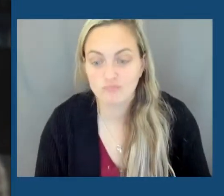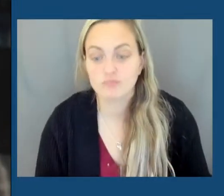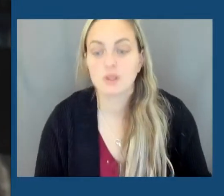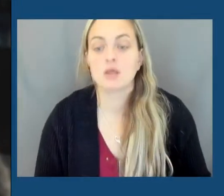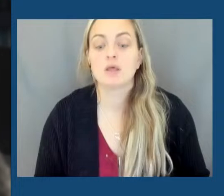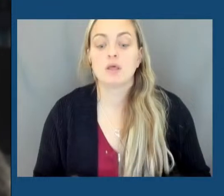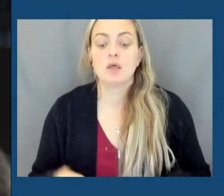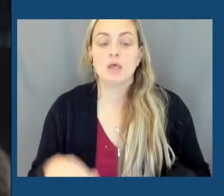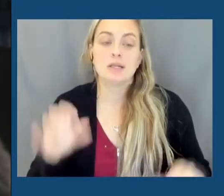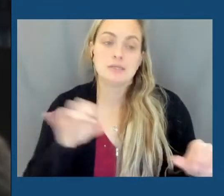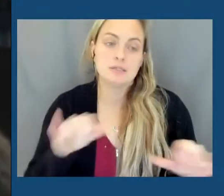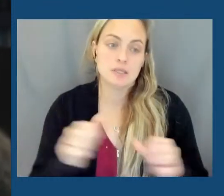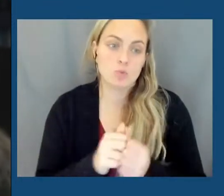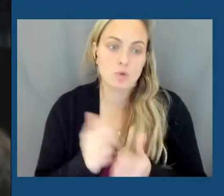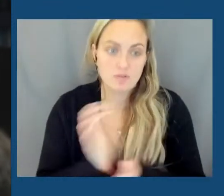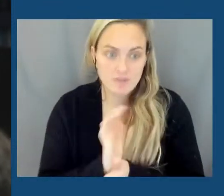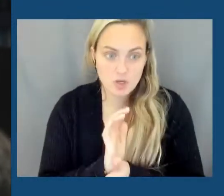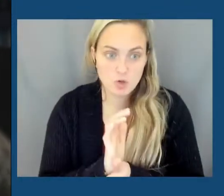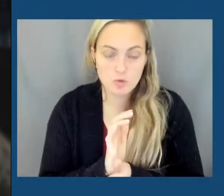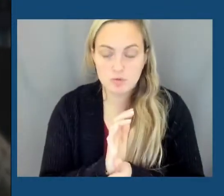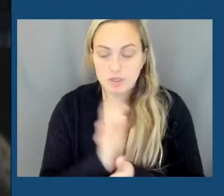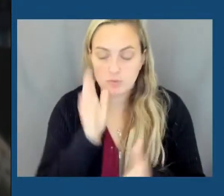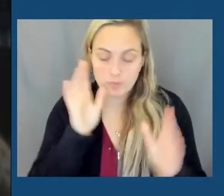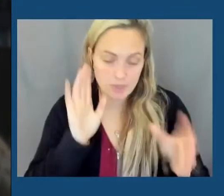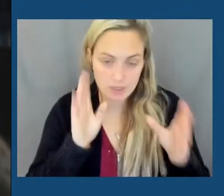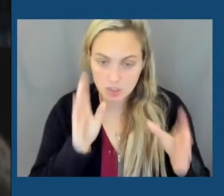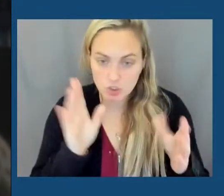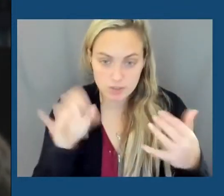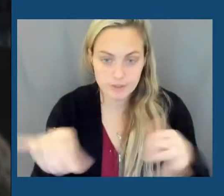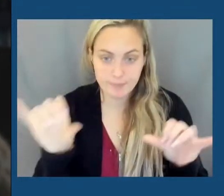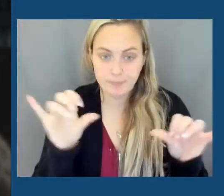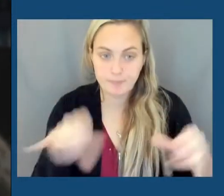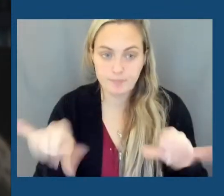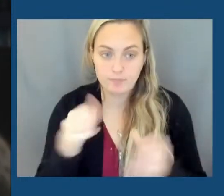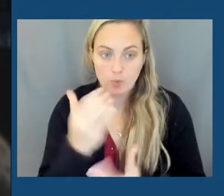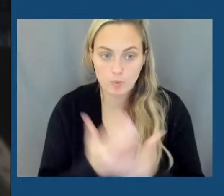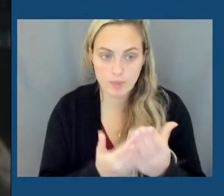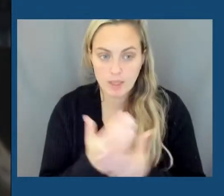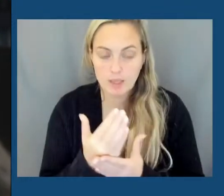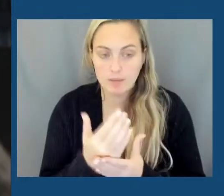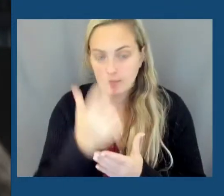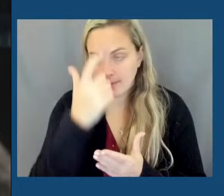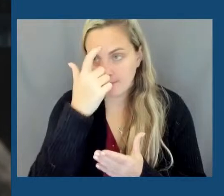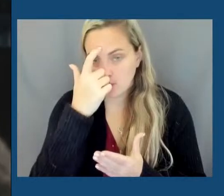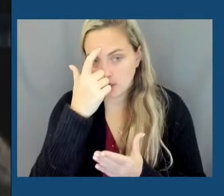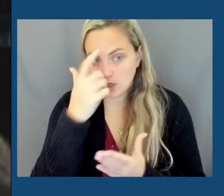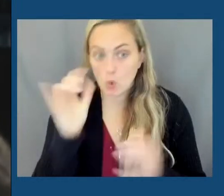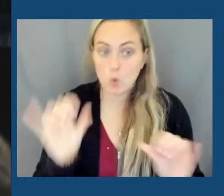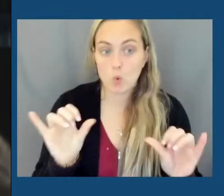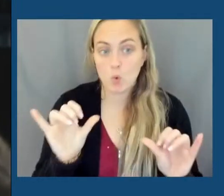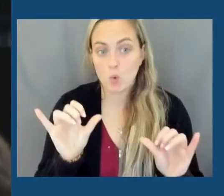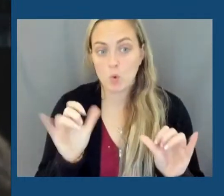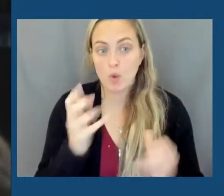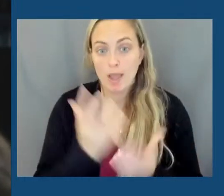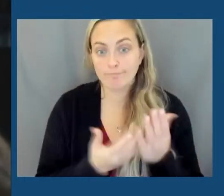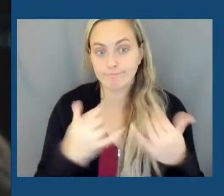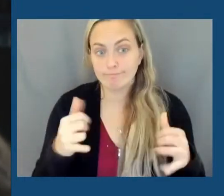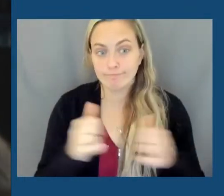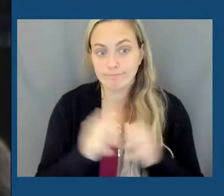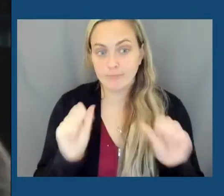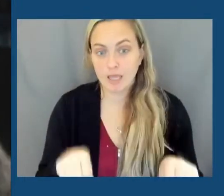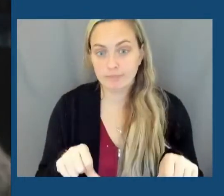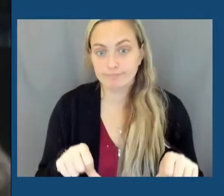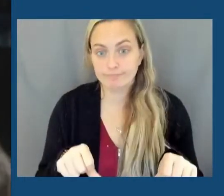it's the same with videos where I just zone out and just do the same thing. But with my hands, my brain just like, ooh, I got something in my hands right now. I'm just going to play with